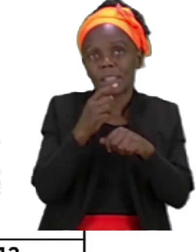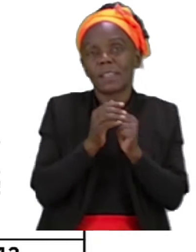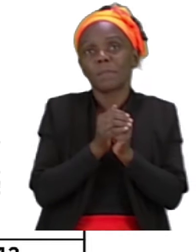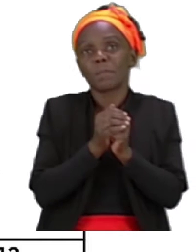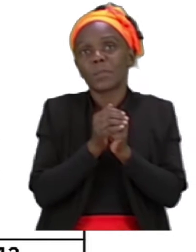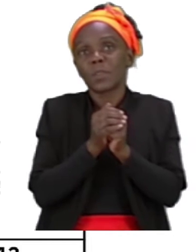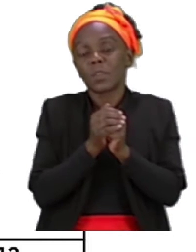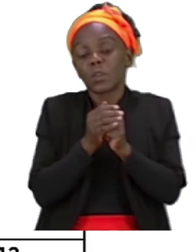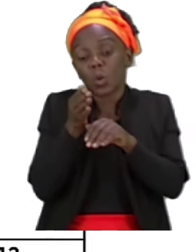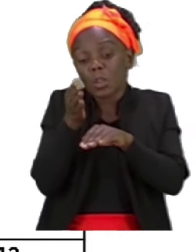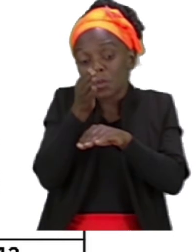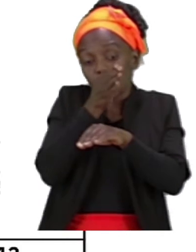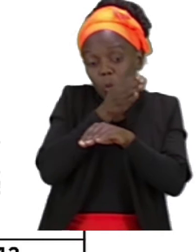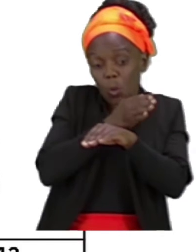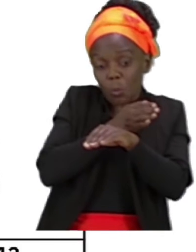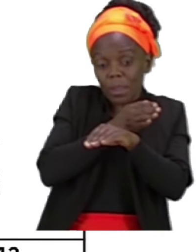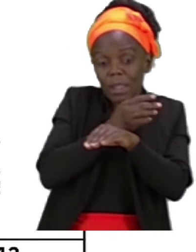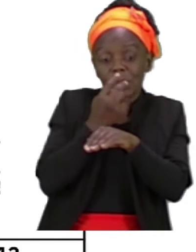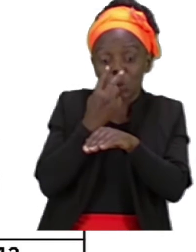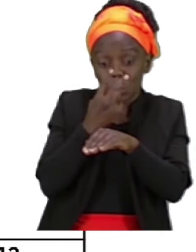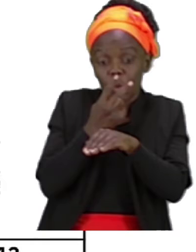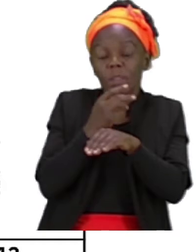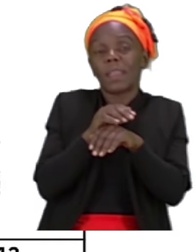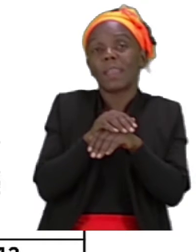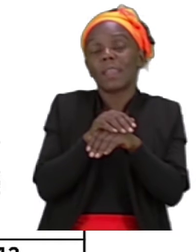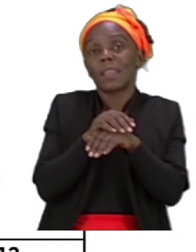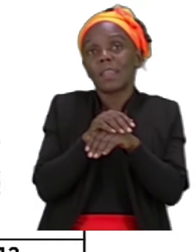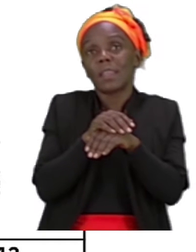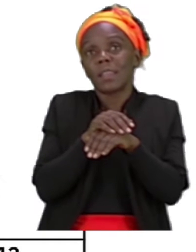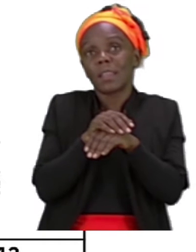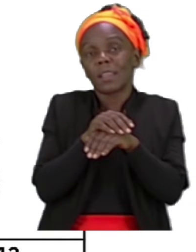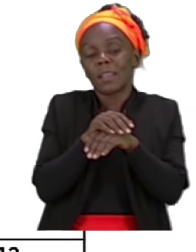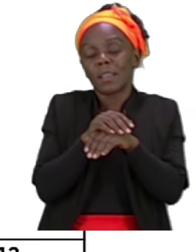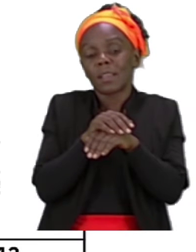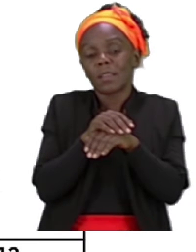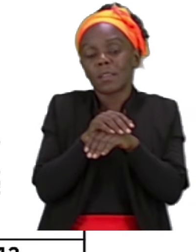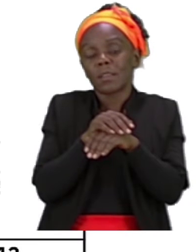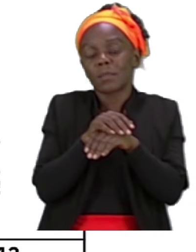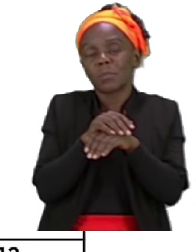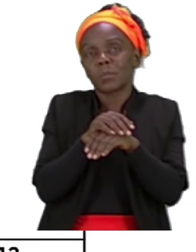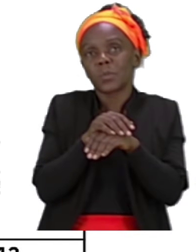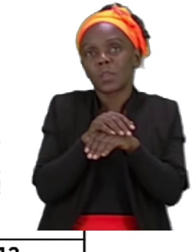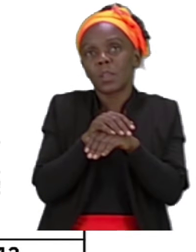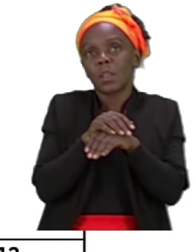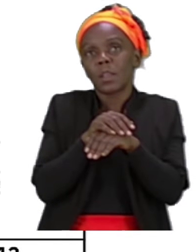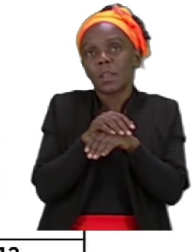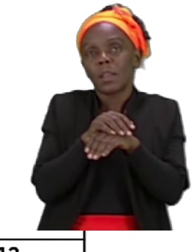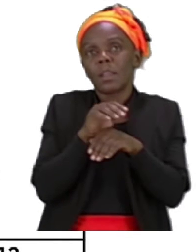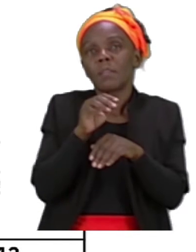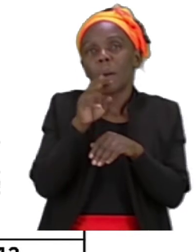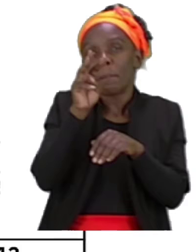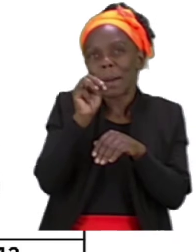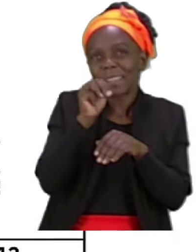if we were to count backwards or look backwards at the time, which was the day before, you will find that it